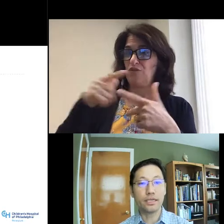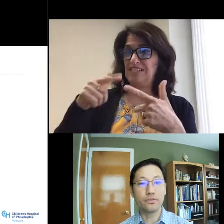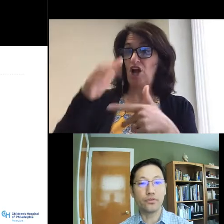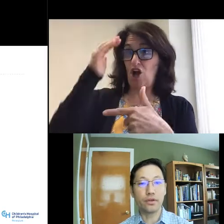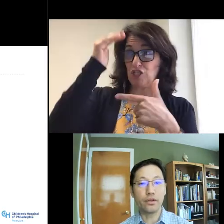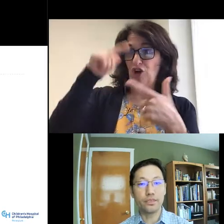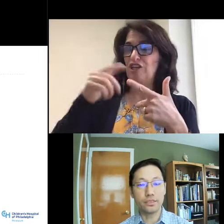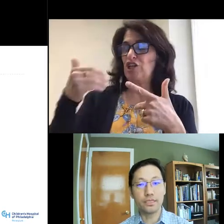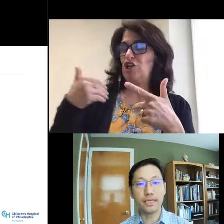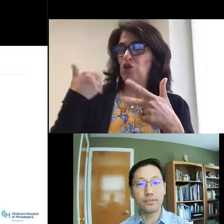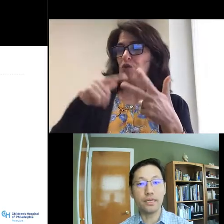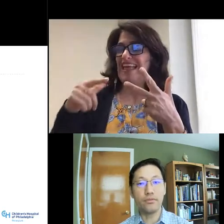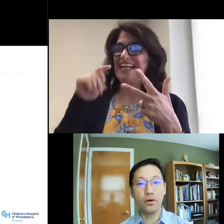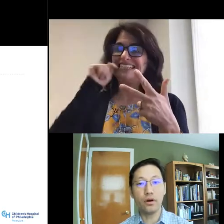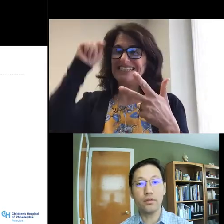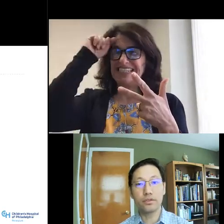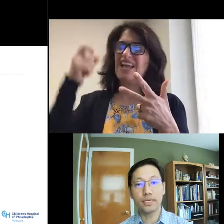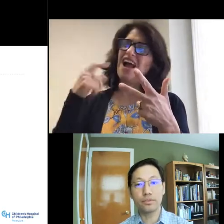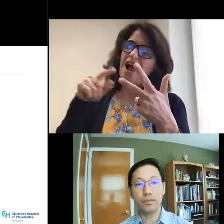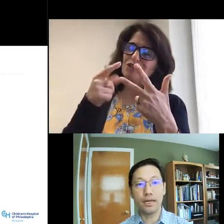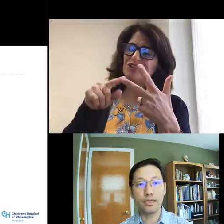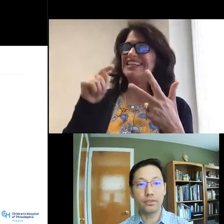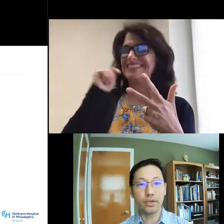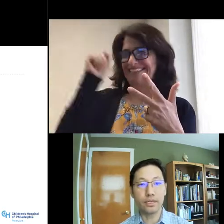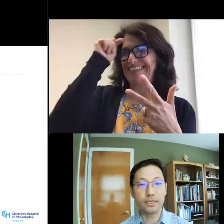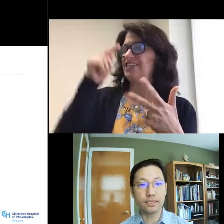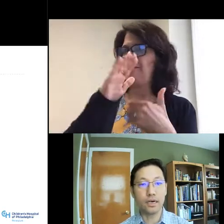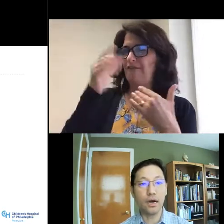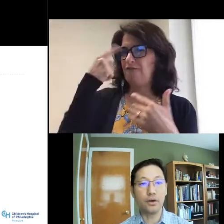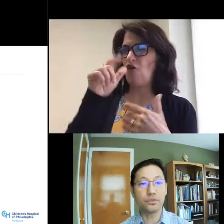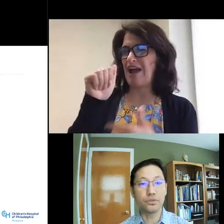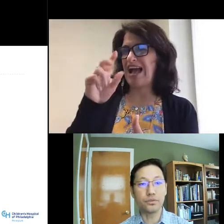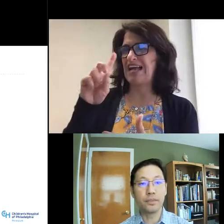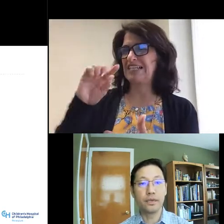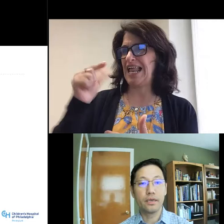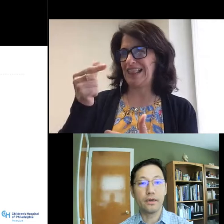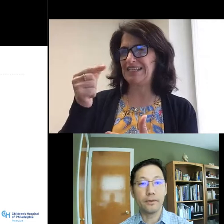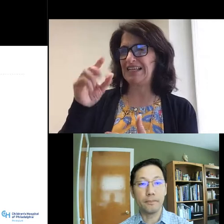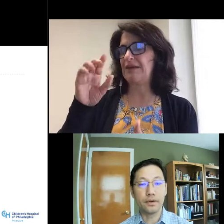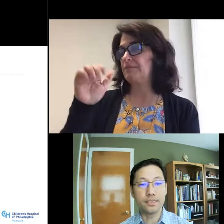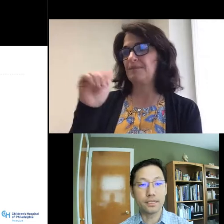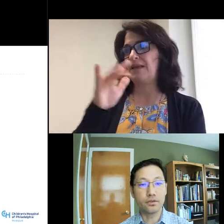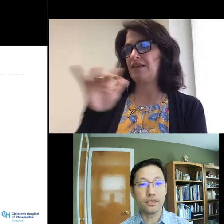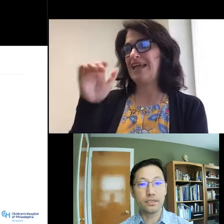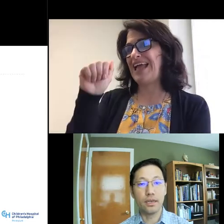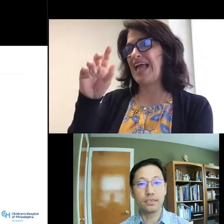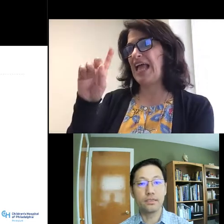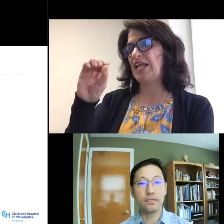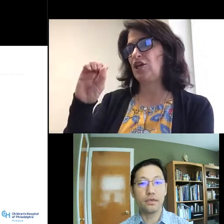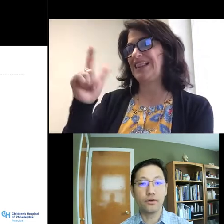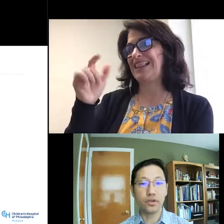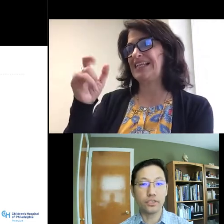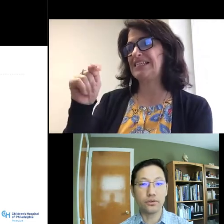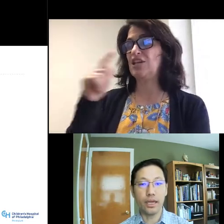training is for adolescents themselves. All 3 types of mental health training teaches how to assess risk,